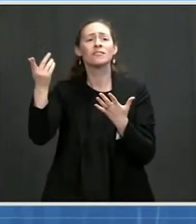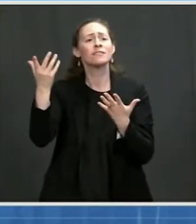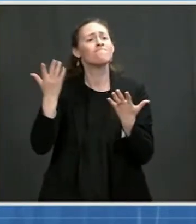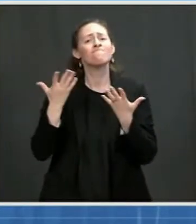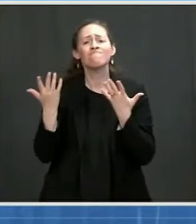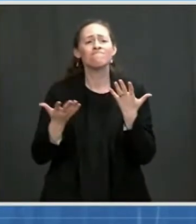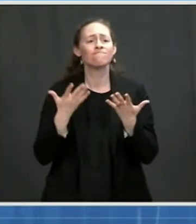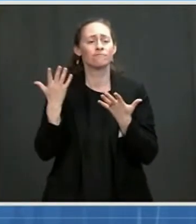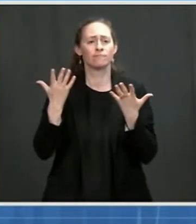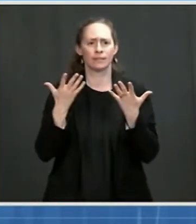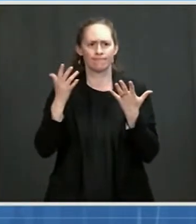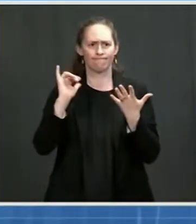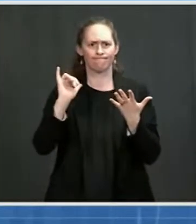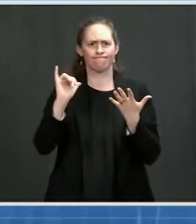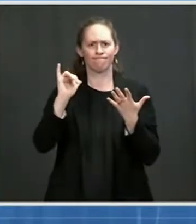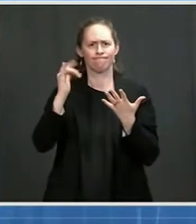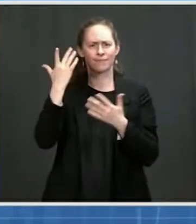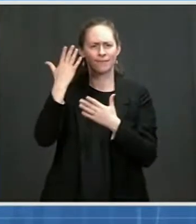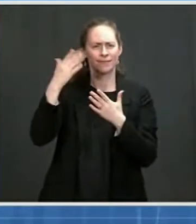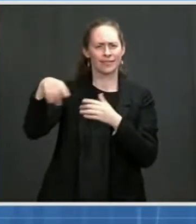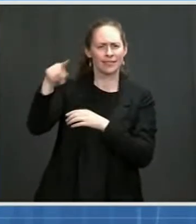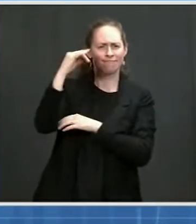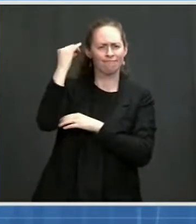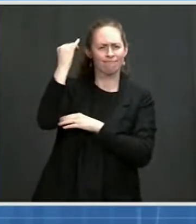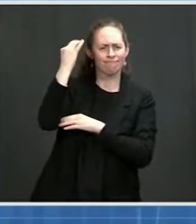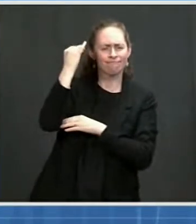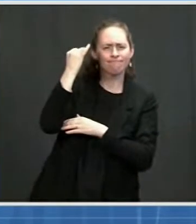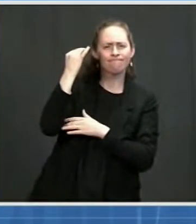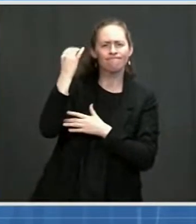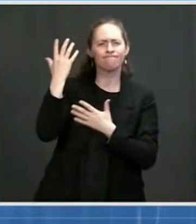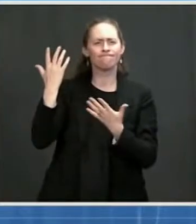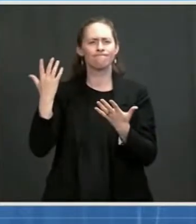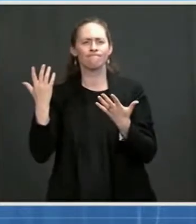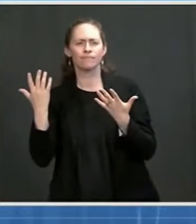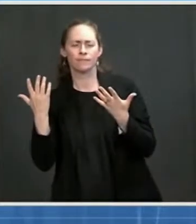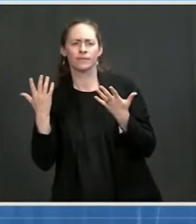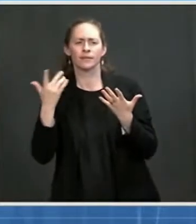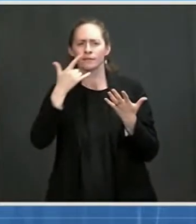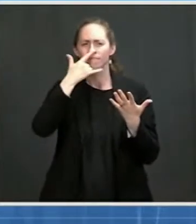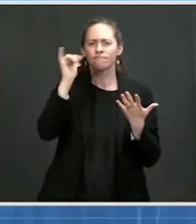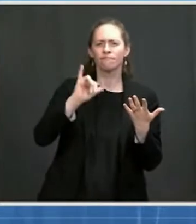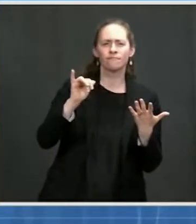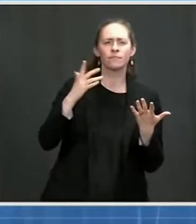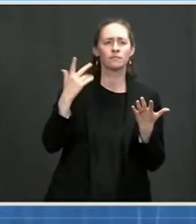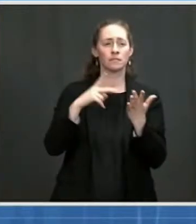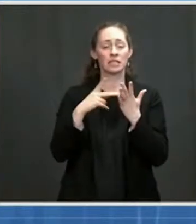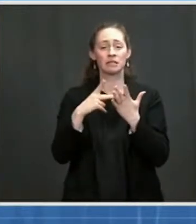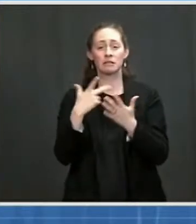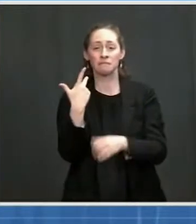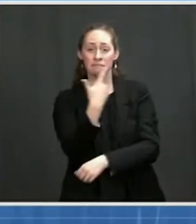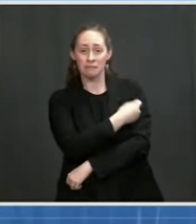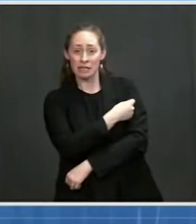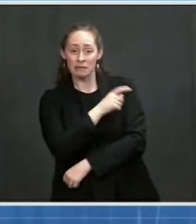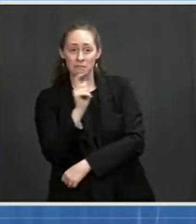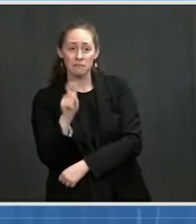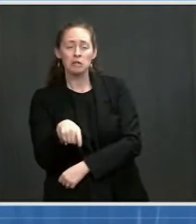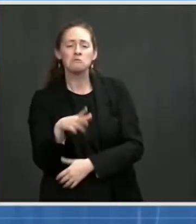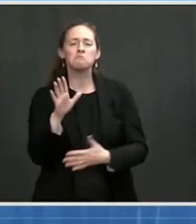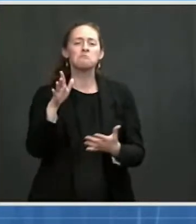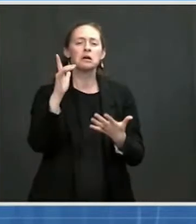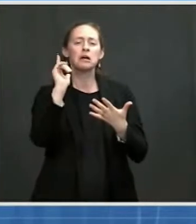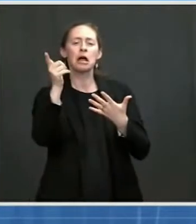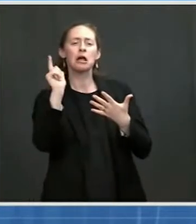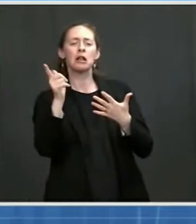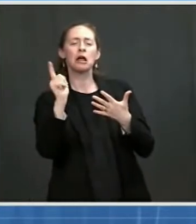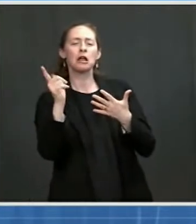encourage people to think about what might otherwise be a lower priority. So every week, for the next 5 weeks,